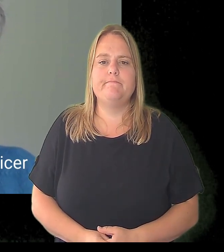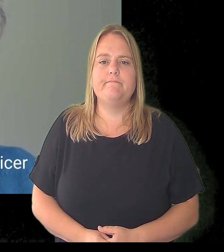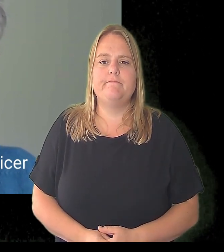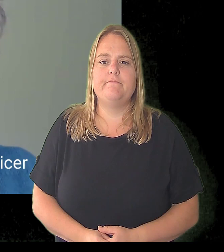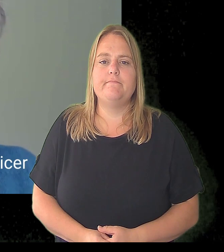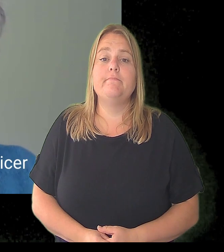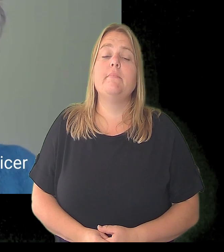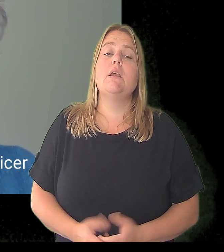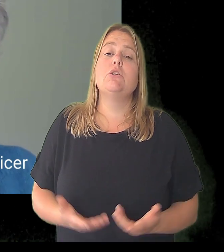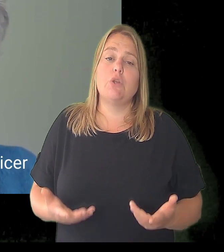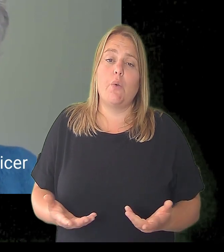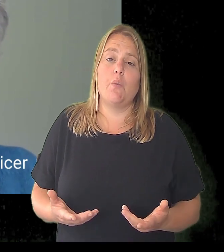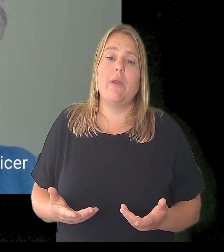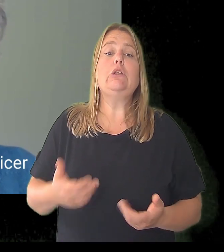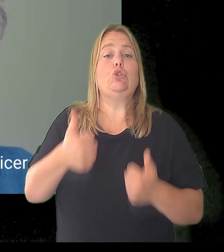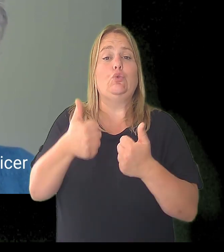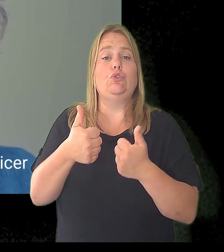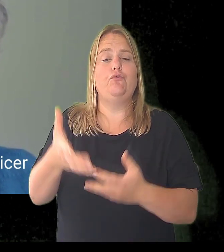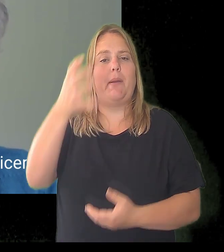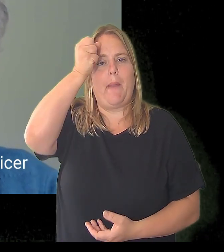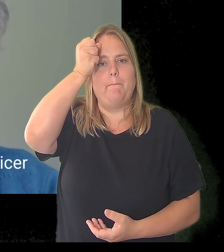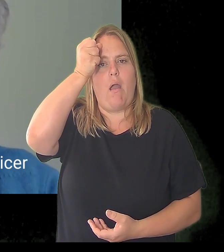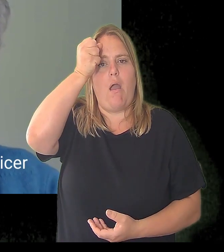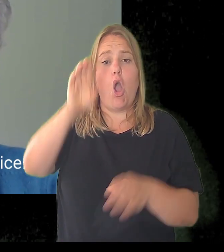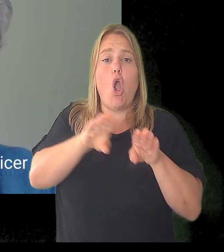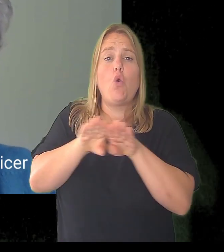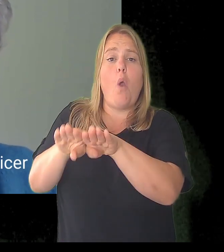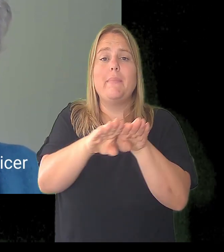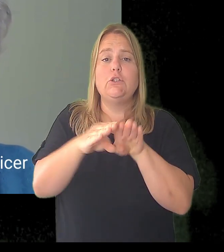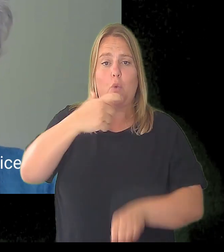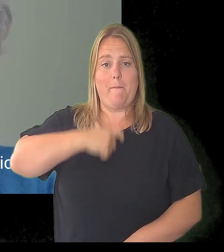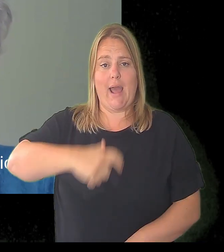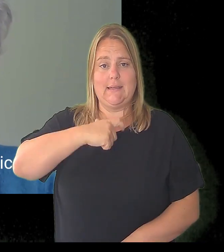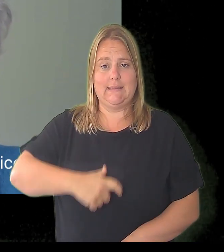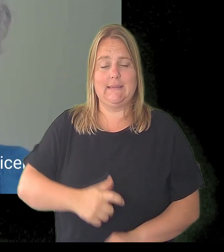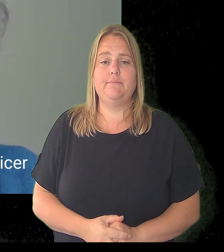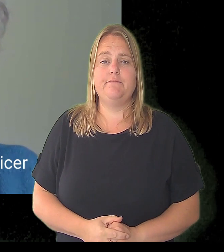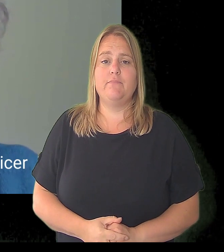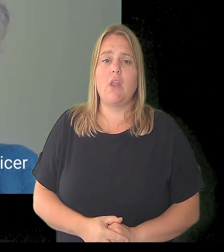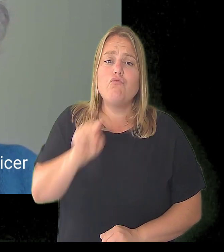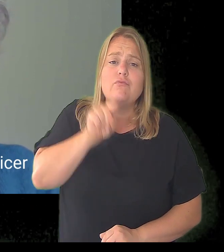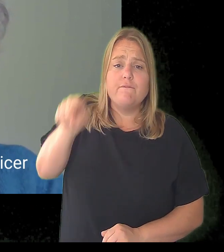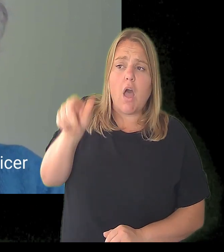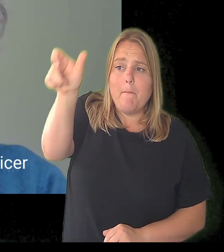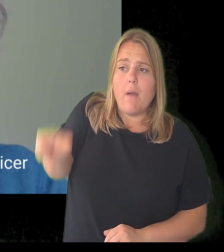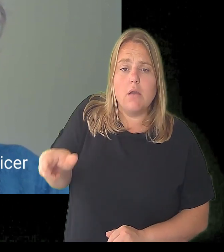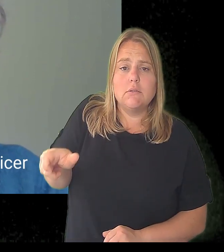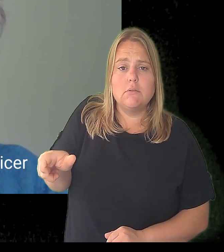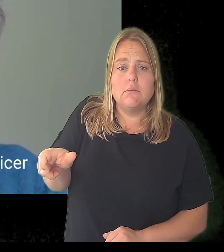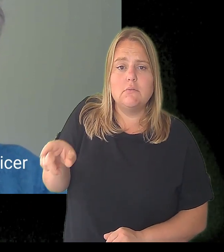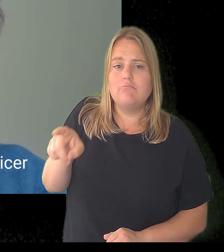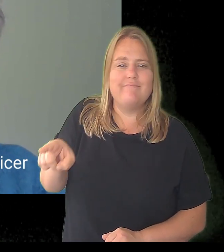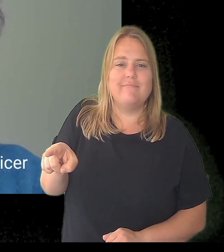to value people by our language. These include remembering our common humanity and referring